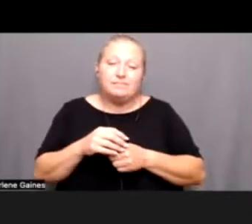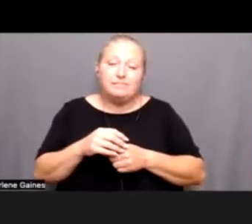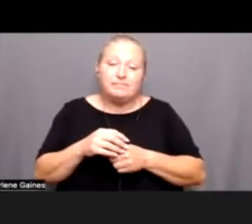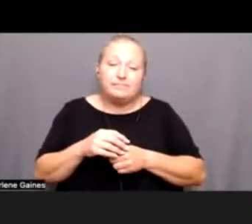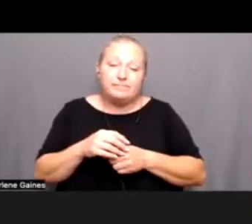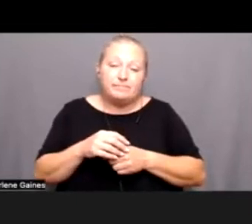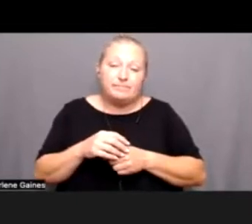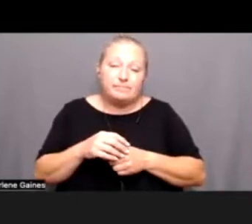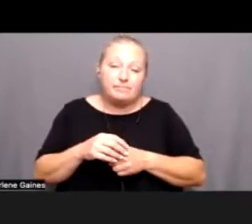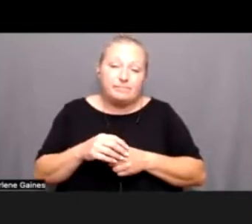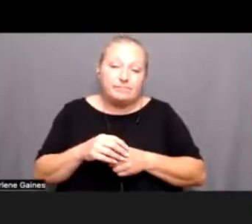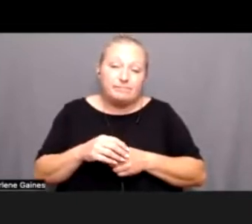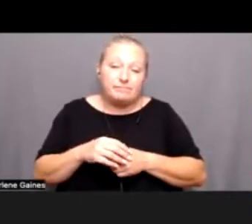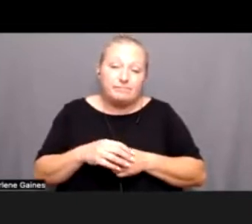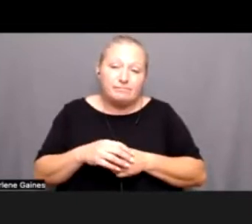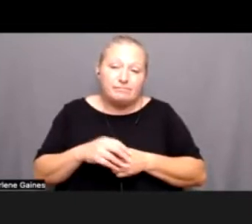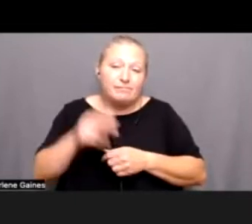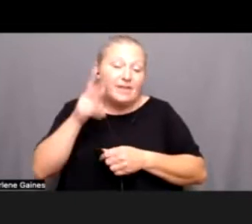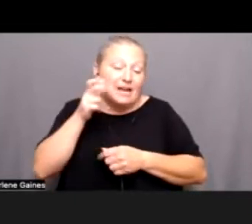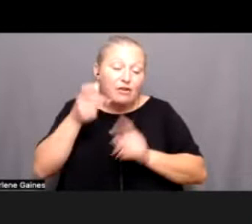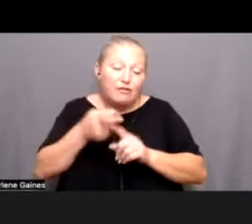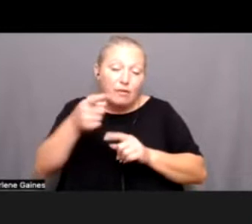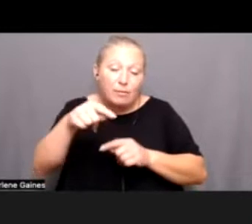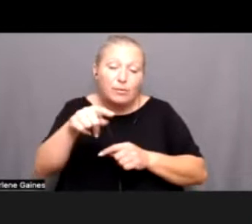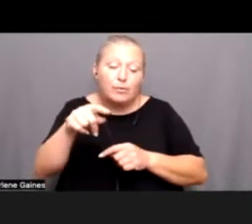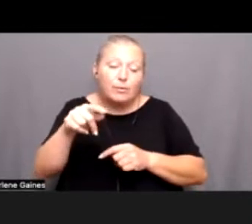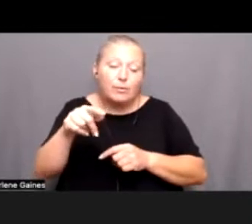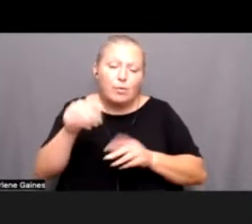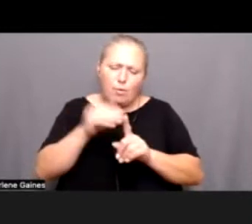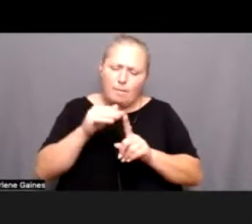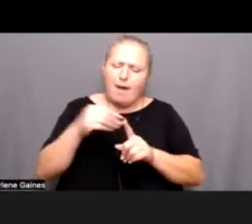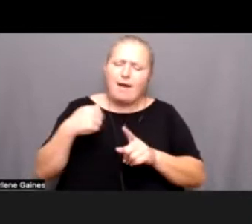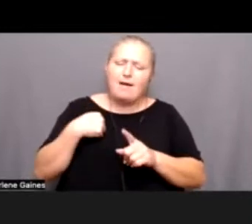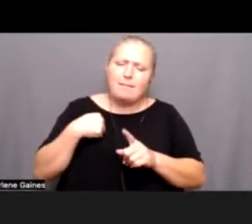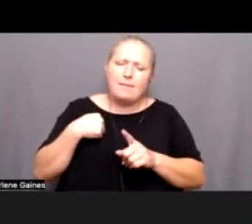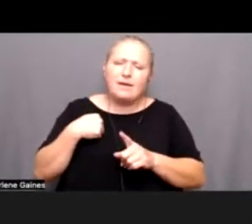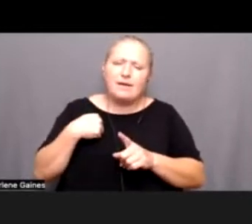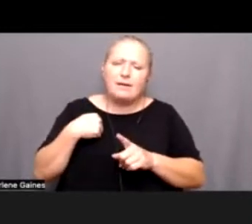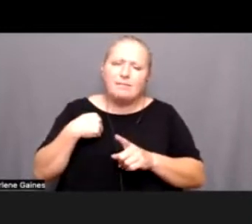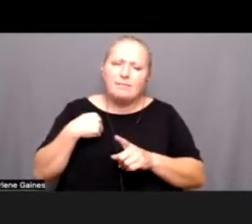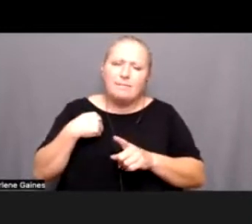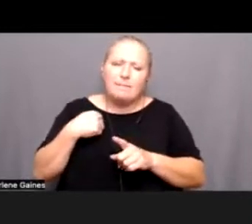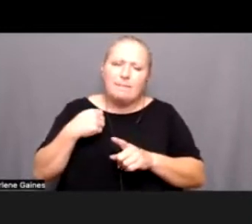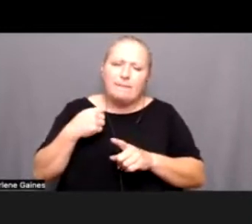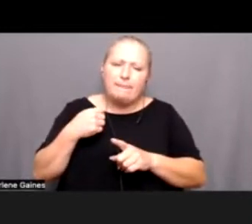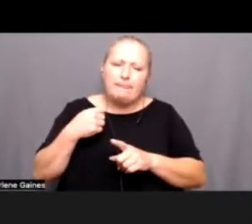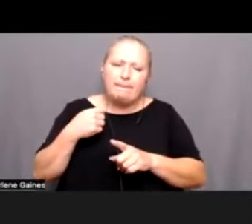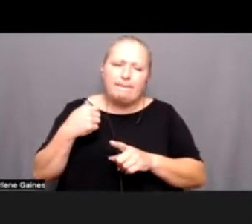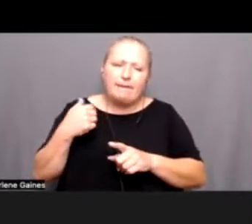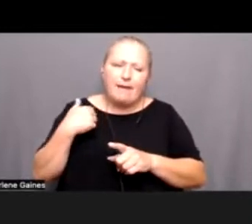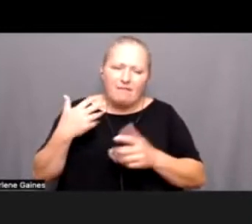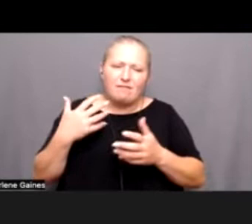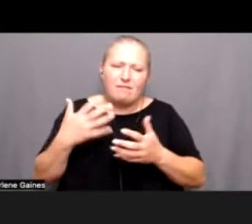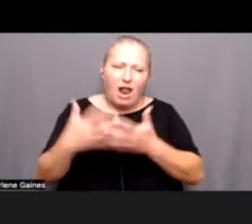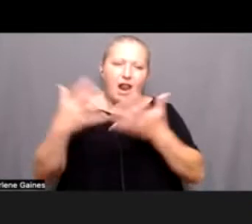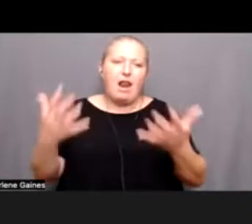hearing from you just really, you know, kind of reminded me that there's so much involved